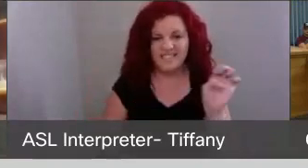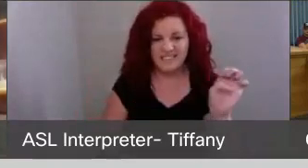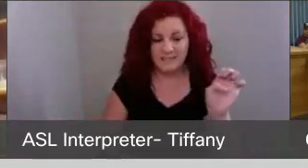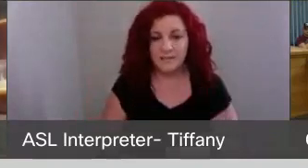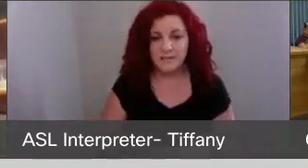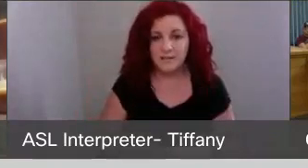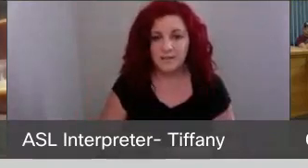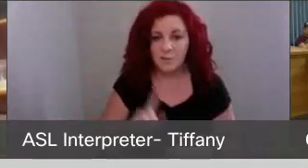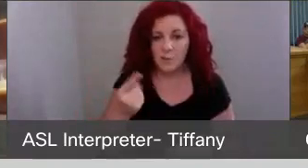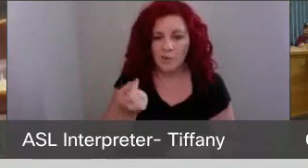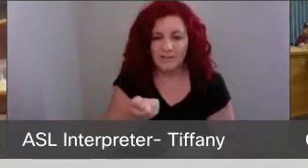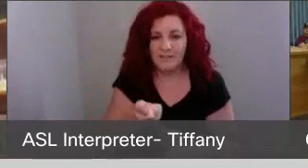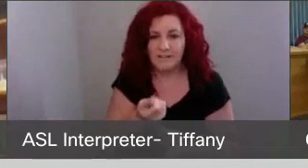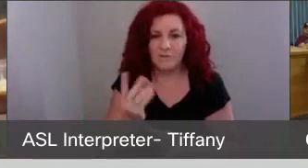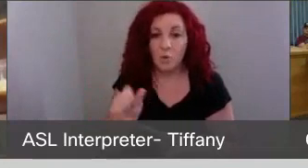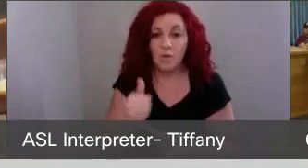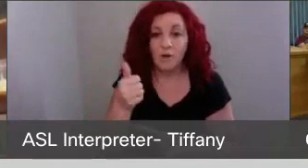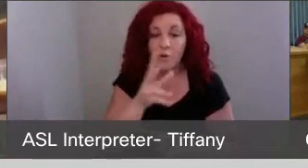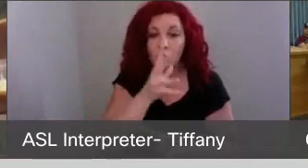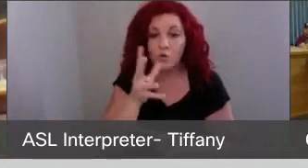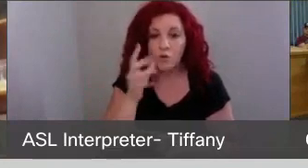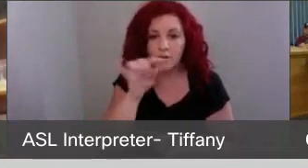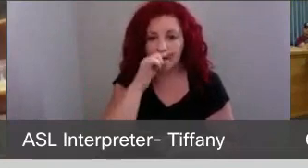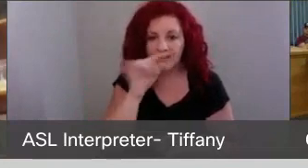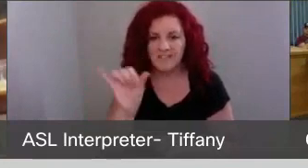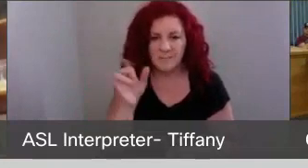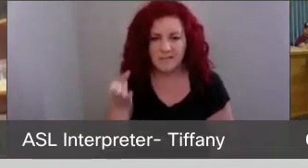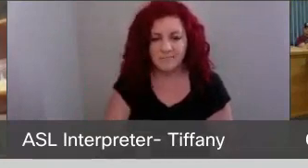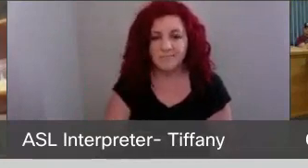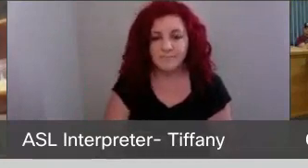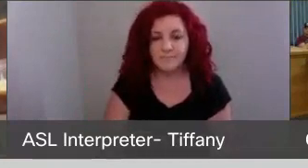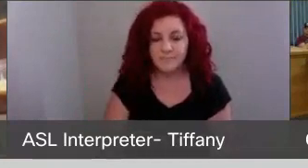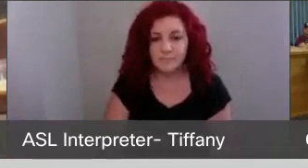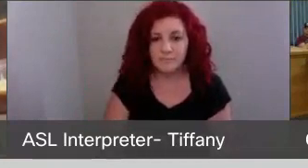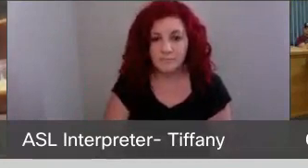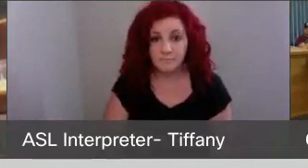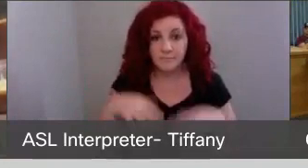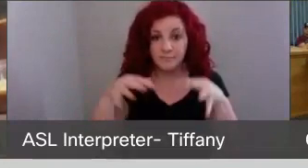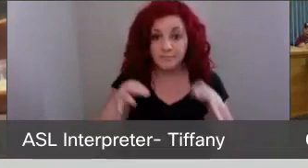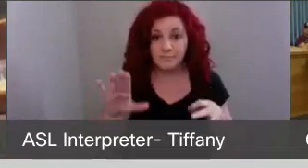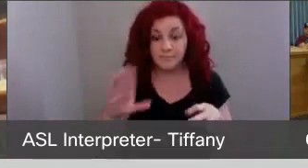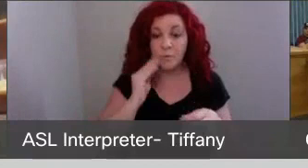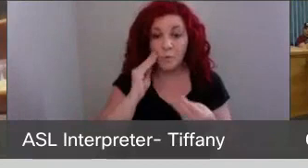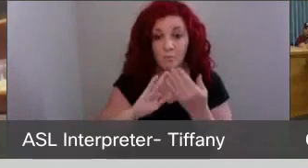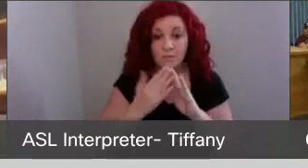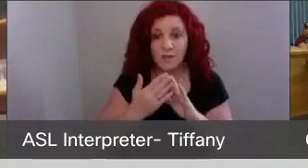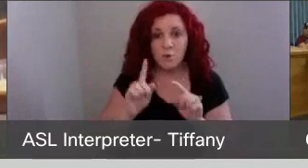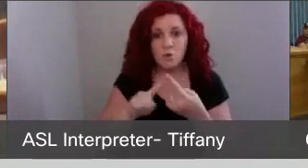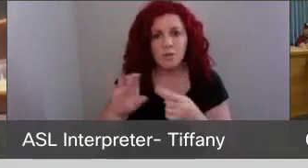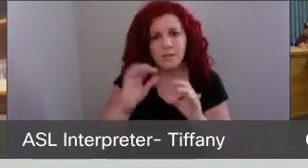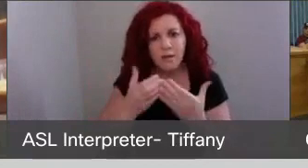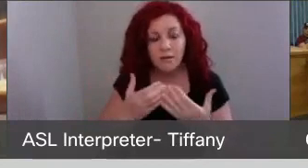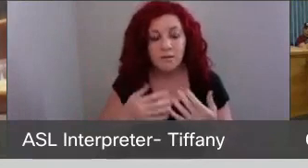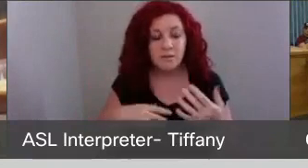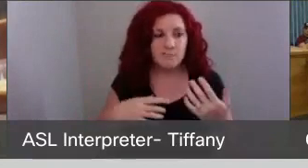are only a handful of other rural kids like himself. When describing his hometown to his classmates,